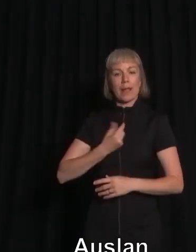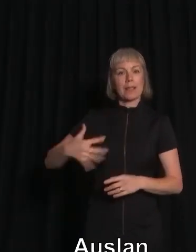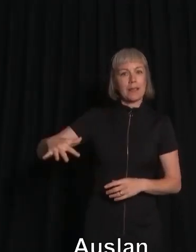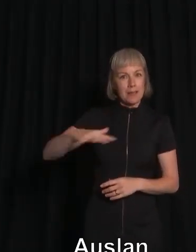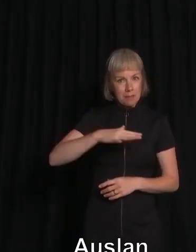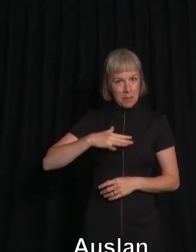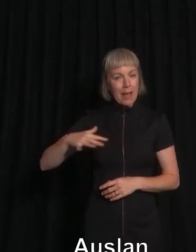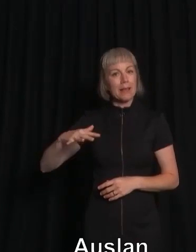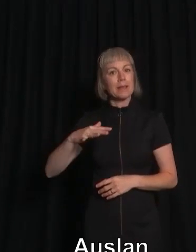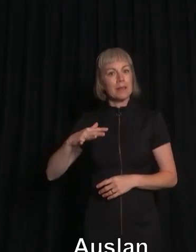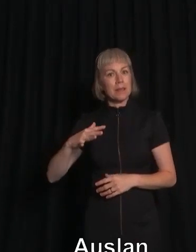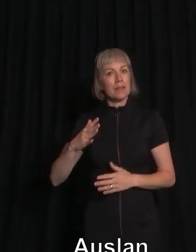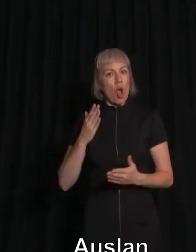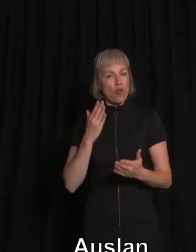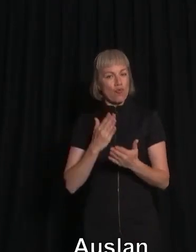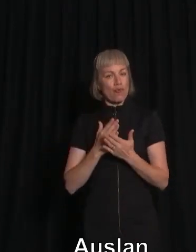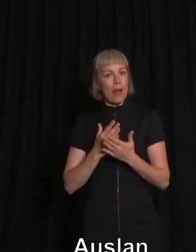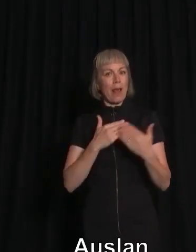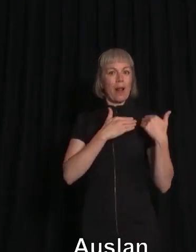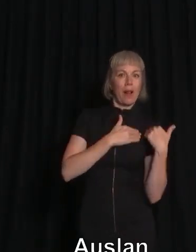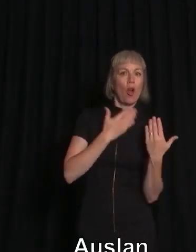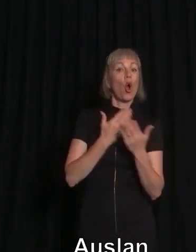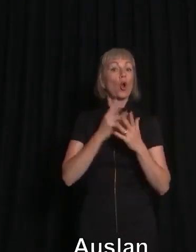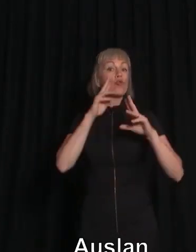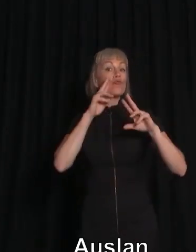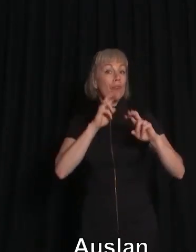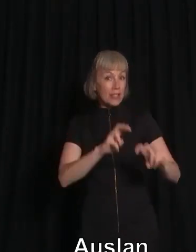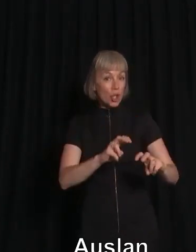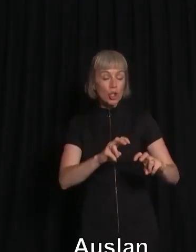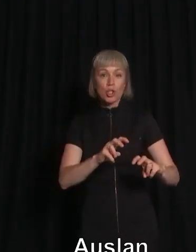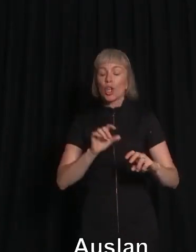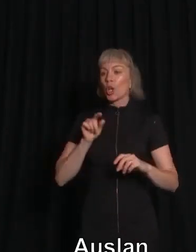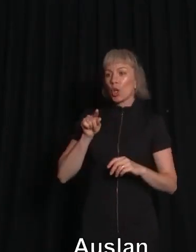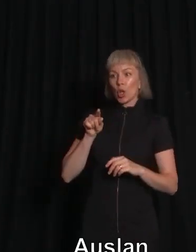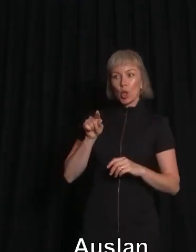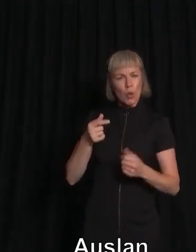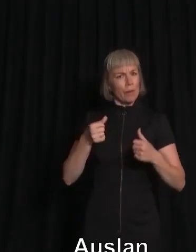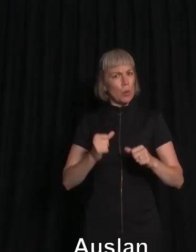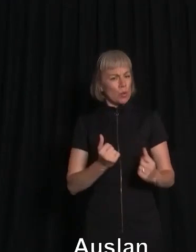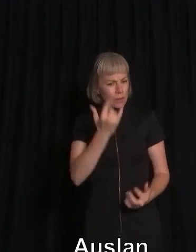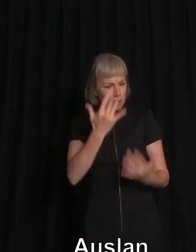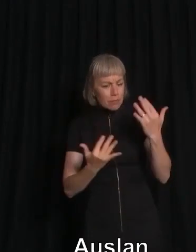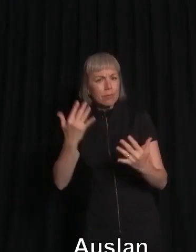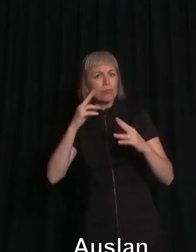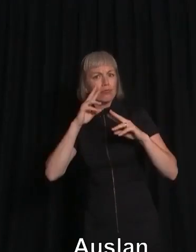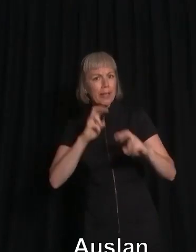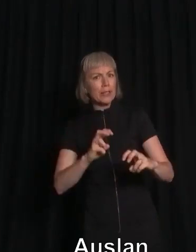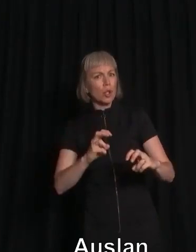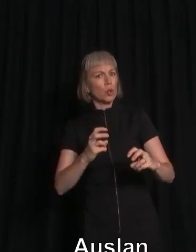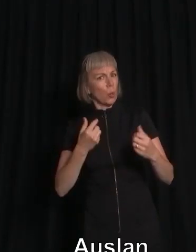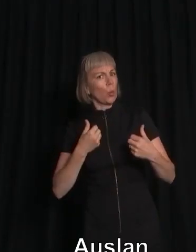drawn heavily on important research, and you've utilised that so effectively. Tell us a bit about your work. Yeah,